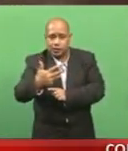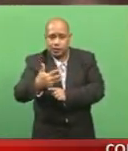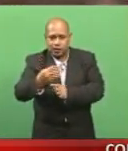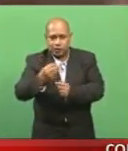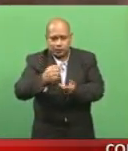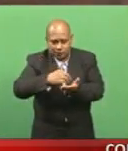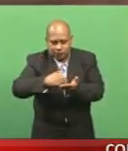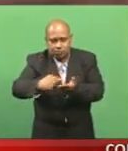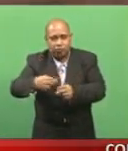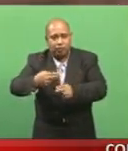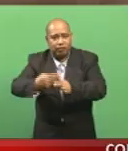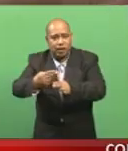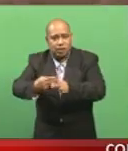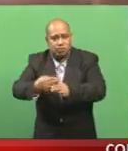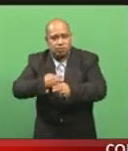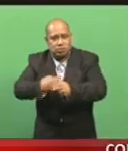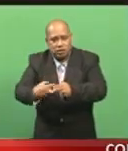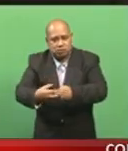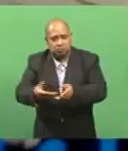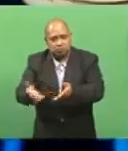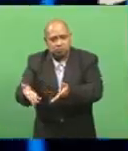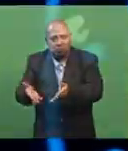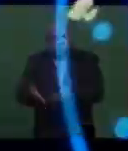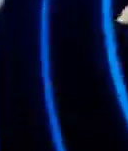in demand. Details after the break.